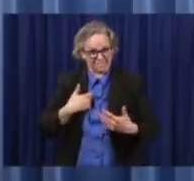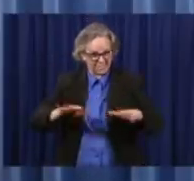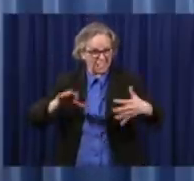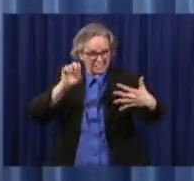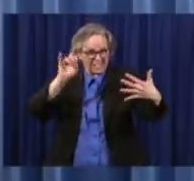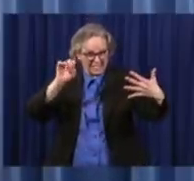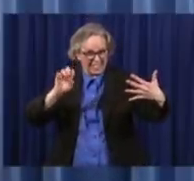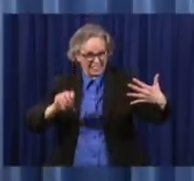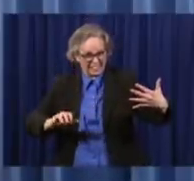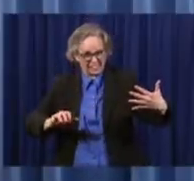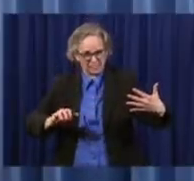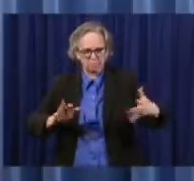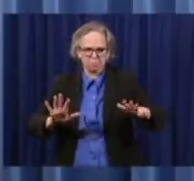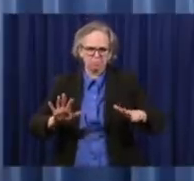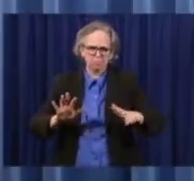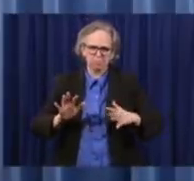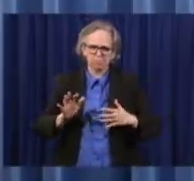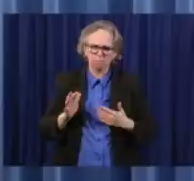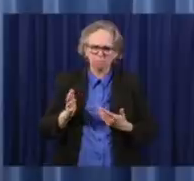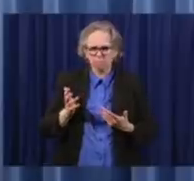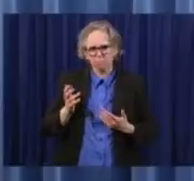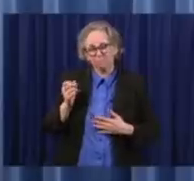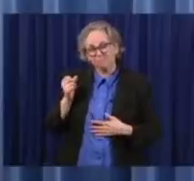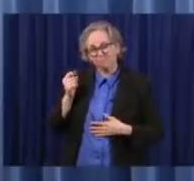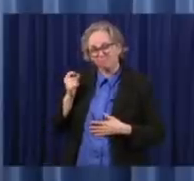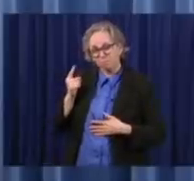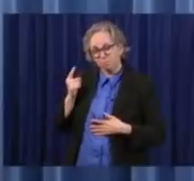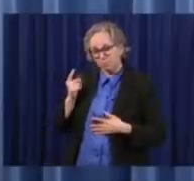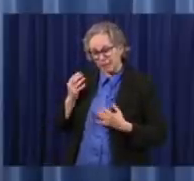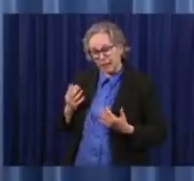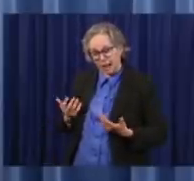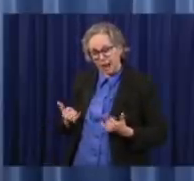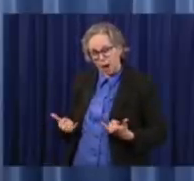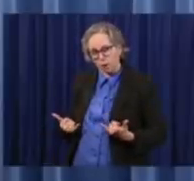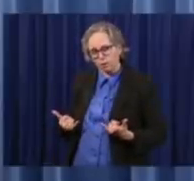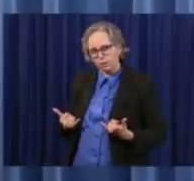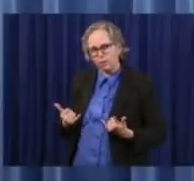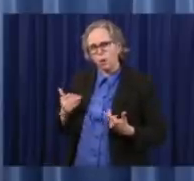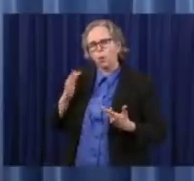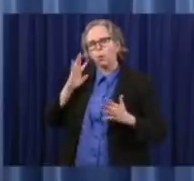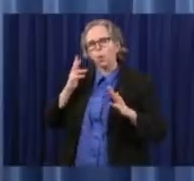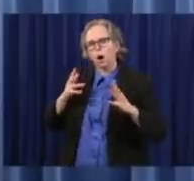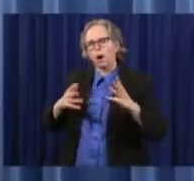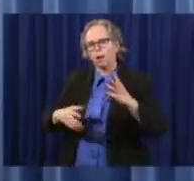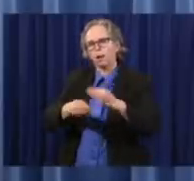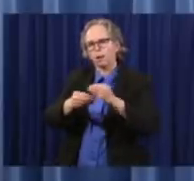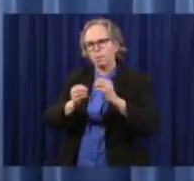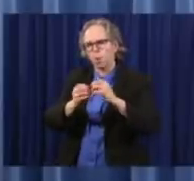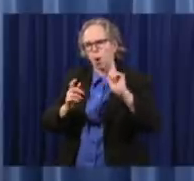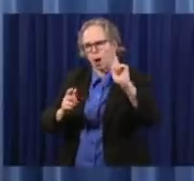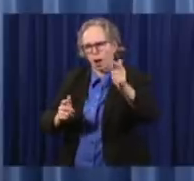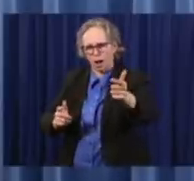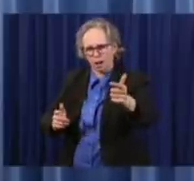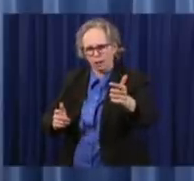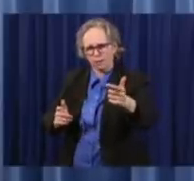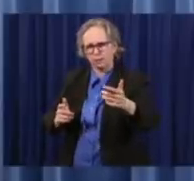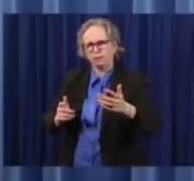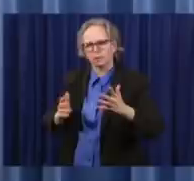kind of know what those are. Things that we can't control, distancing. Things where we're